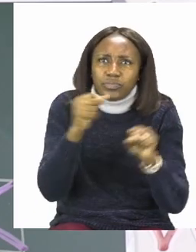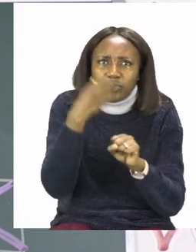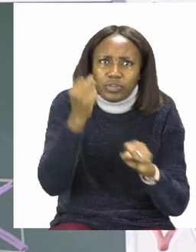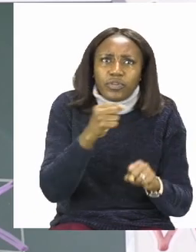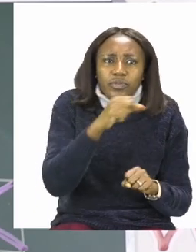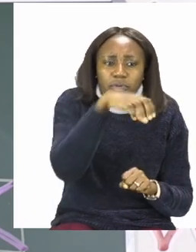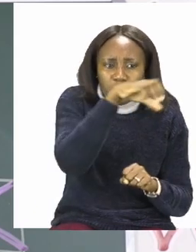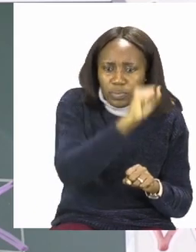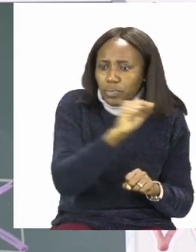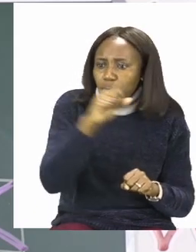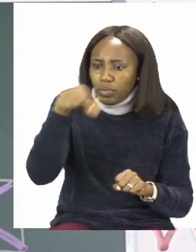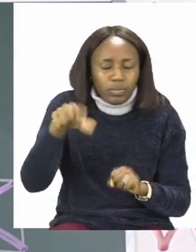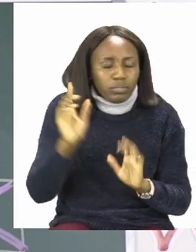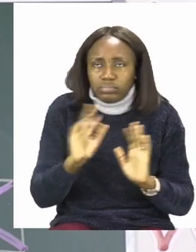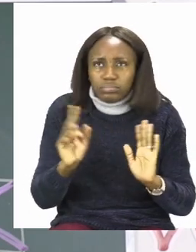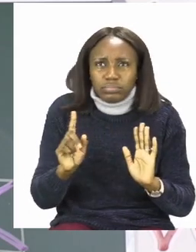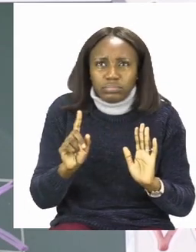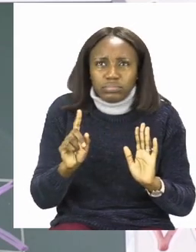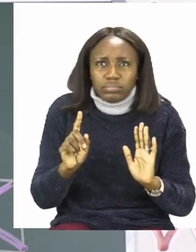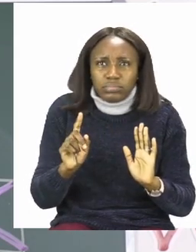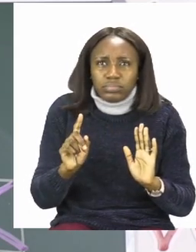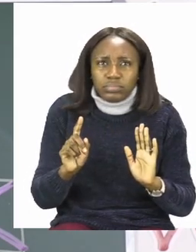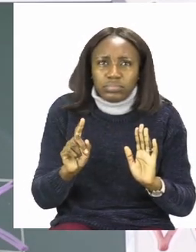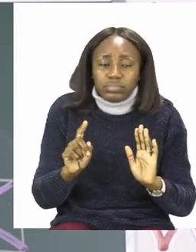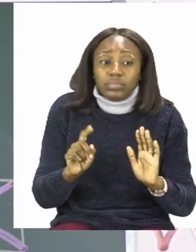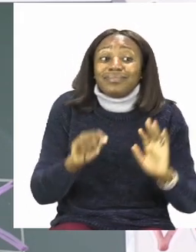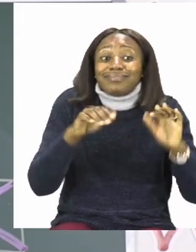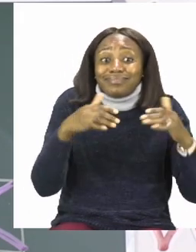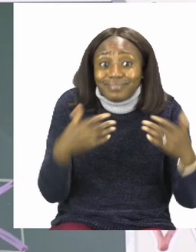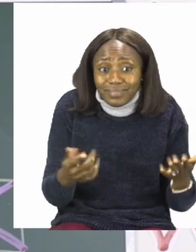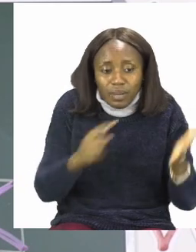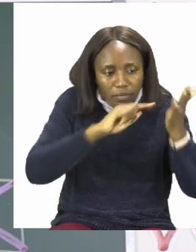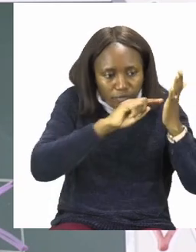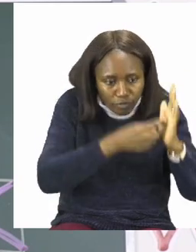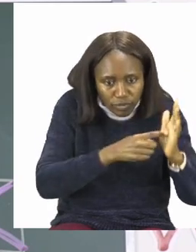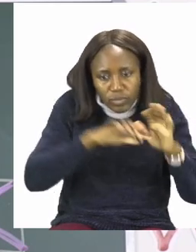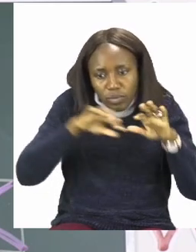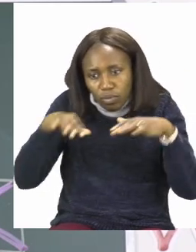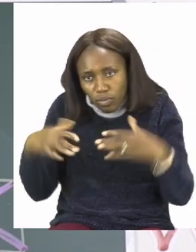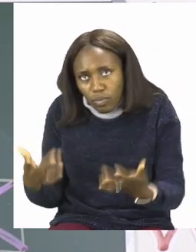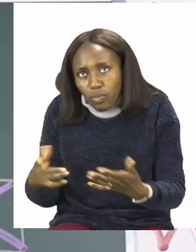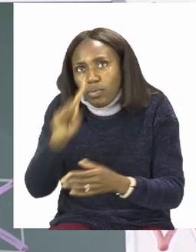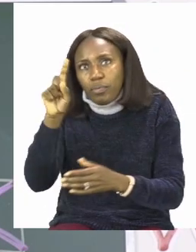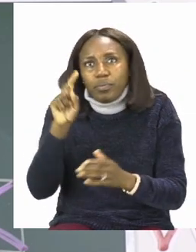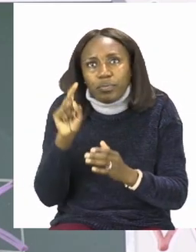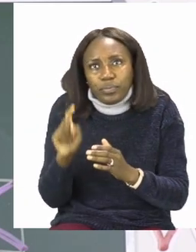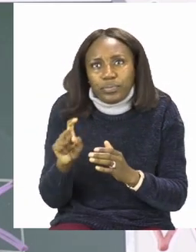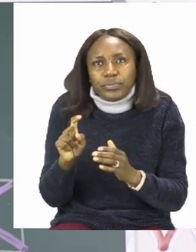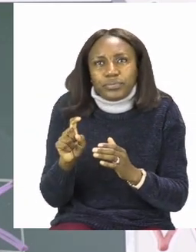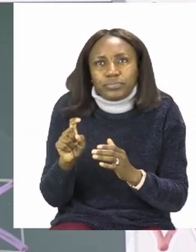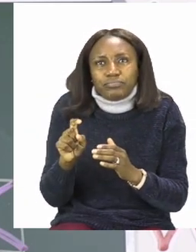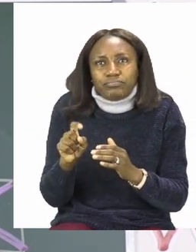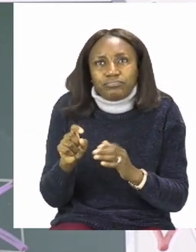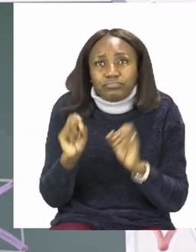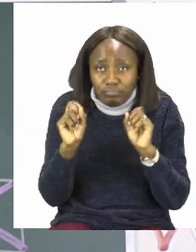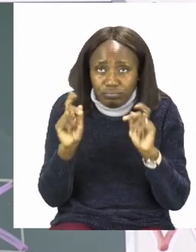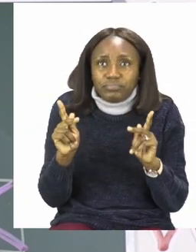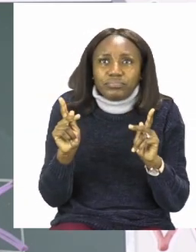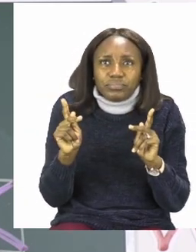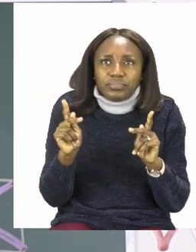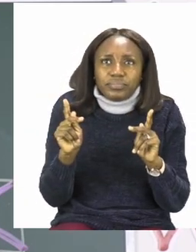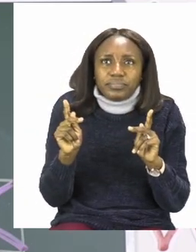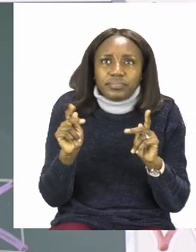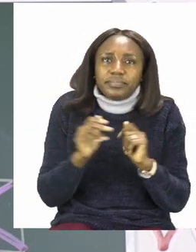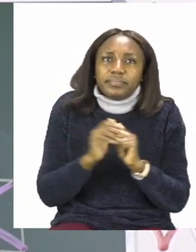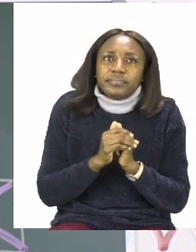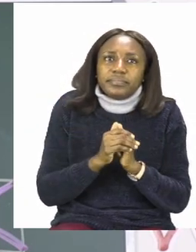crosses. It's either you put a cross for the statement or a cross for a question.